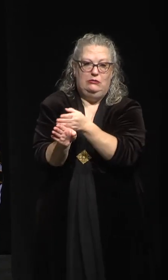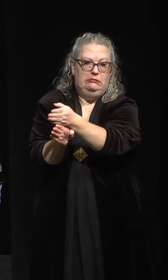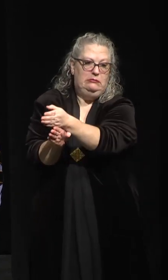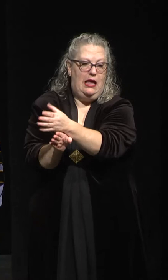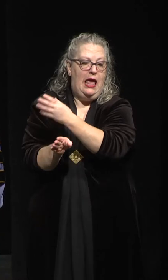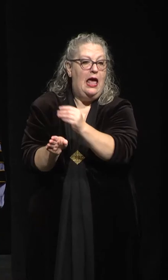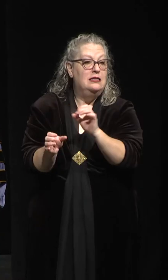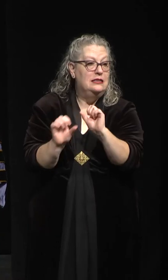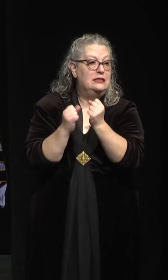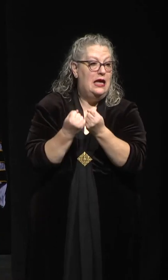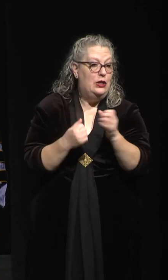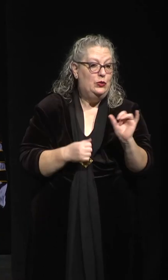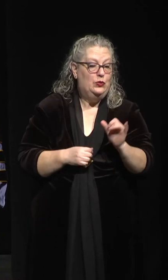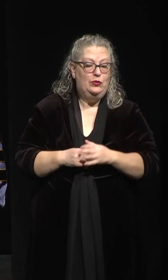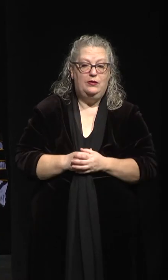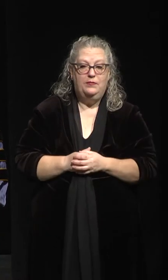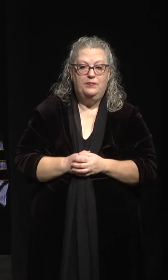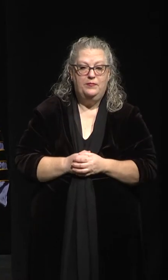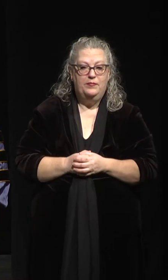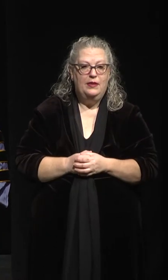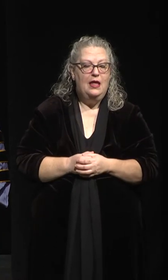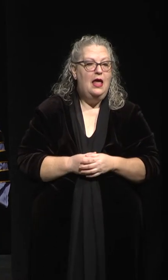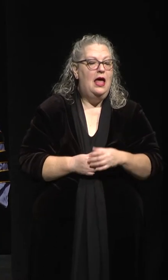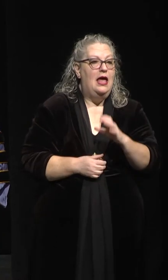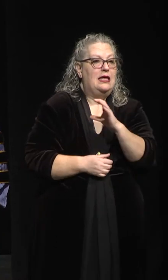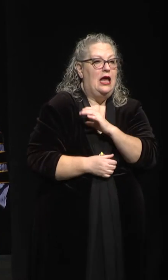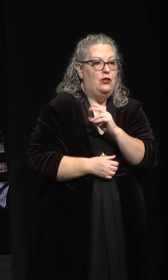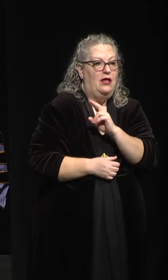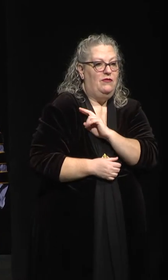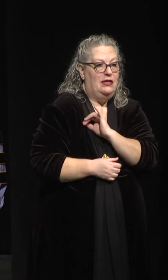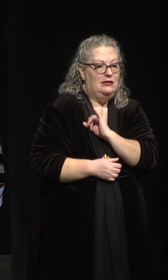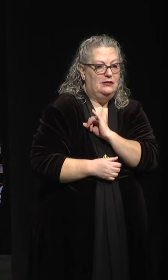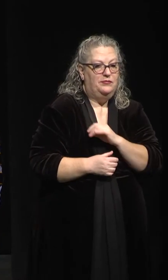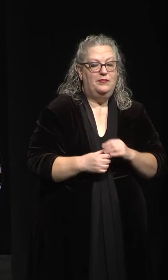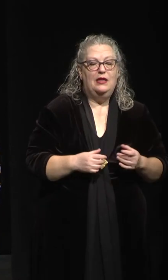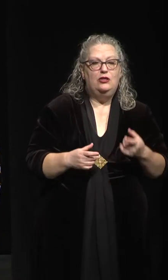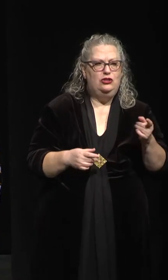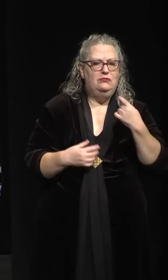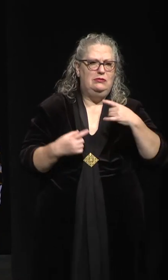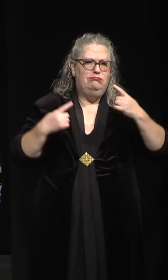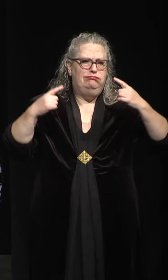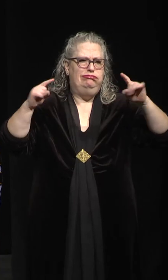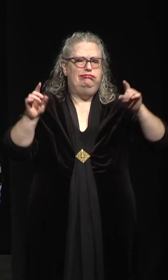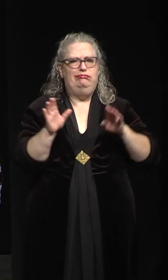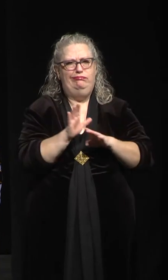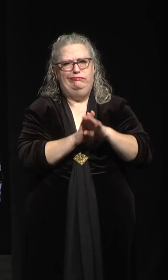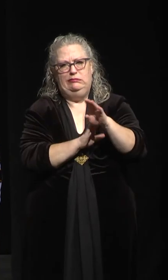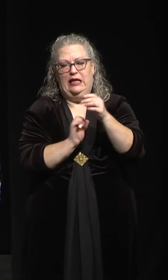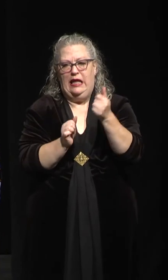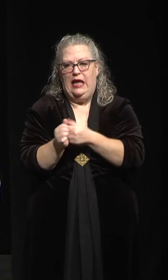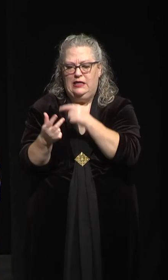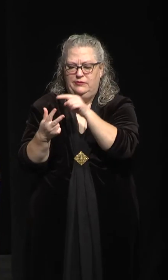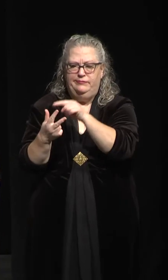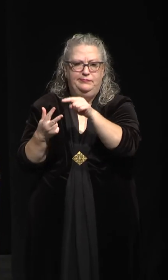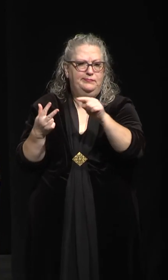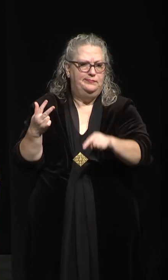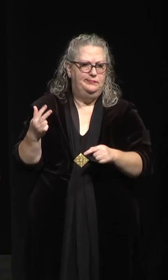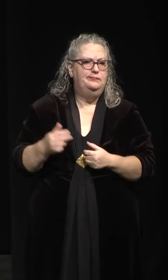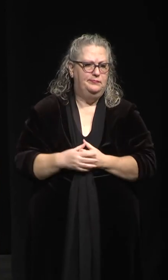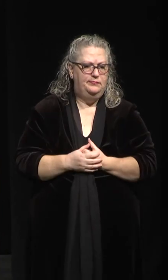and to society. Caroline Van Ingen Dunn has excelled in each of these